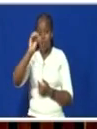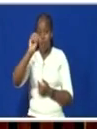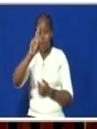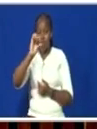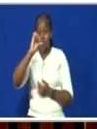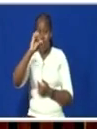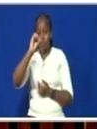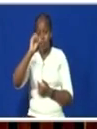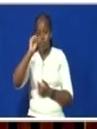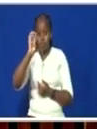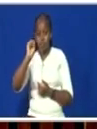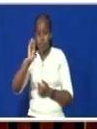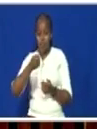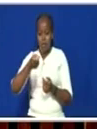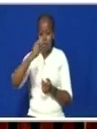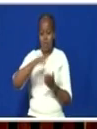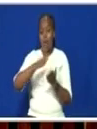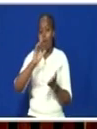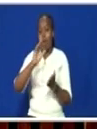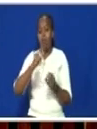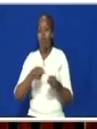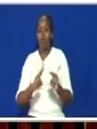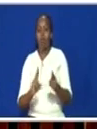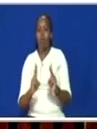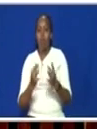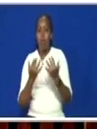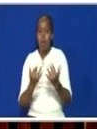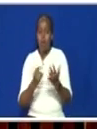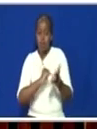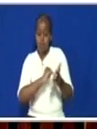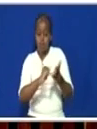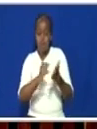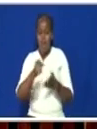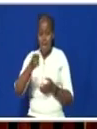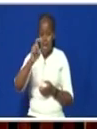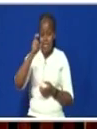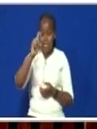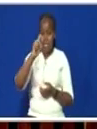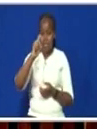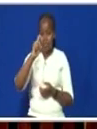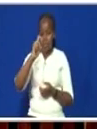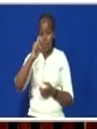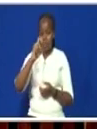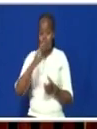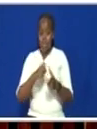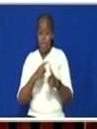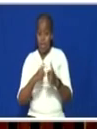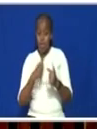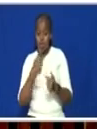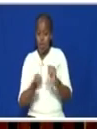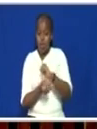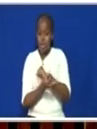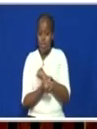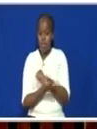rises above normal. So you highlight the word rises above normal and you're told to explain.